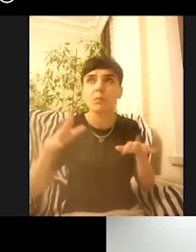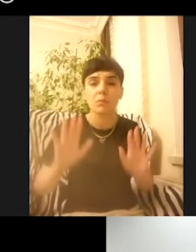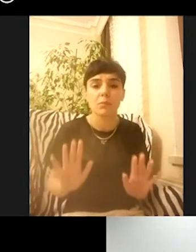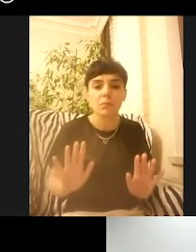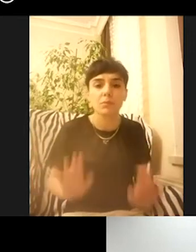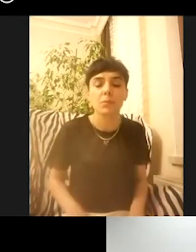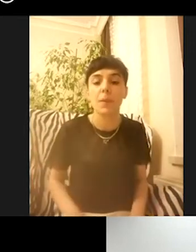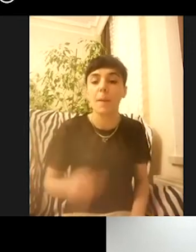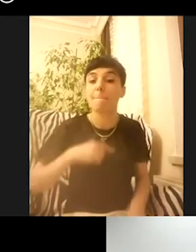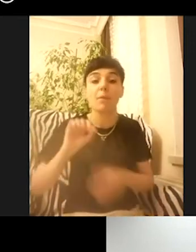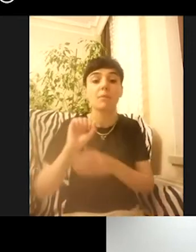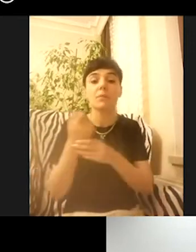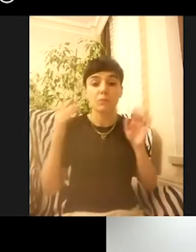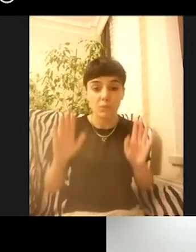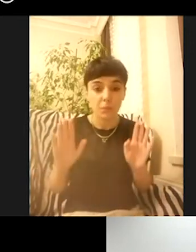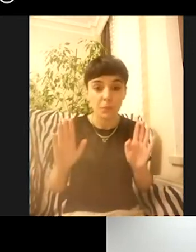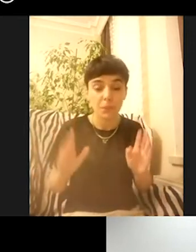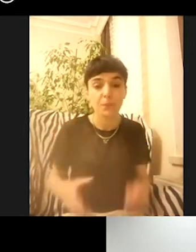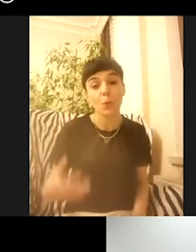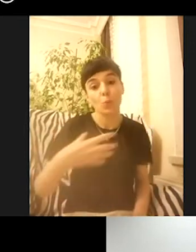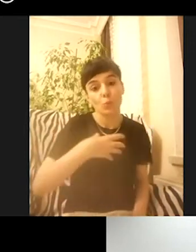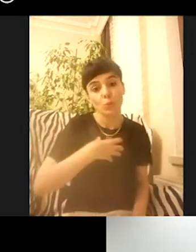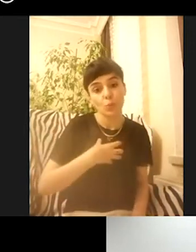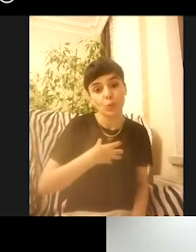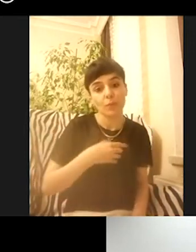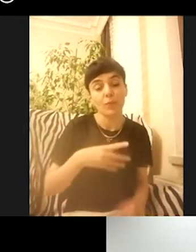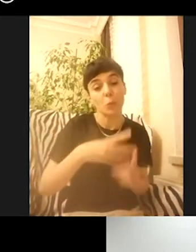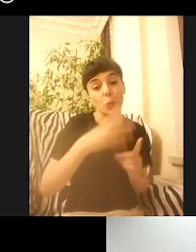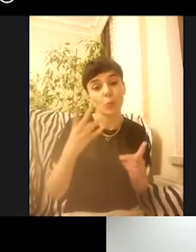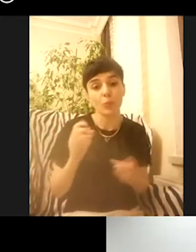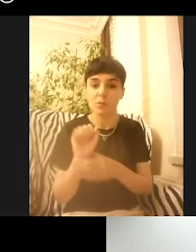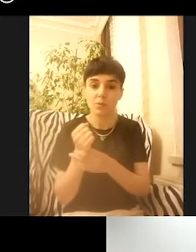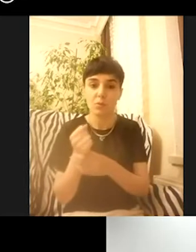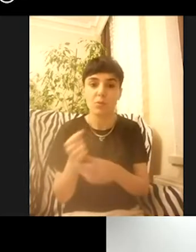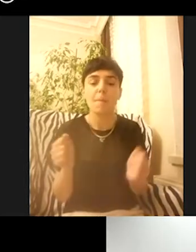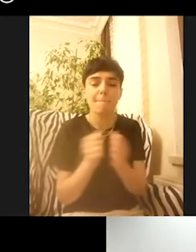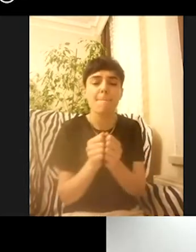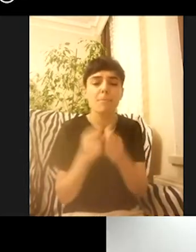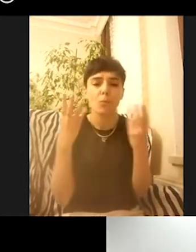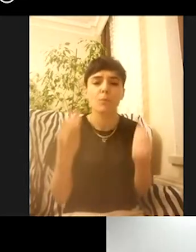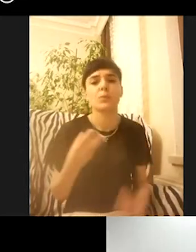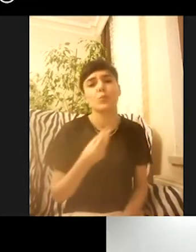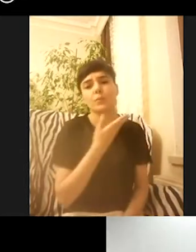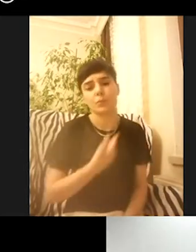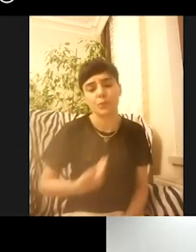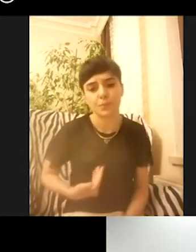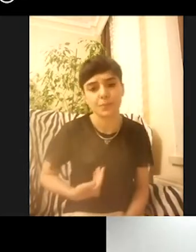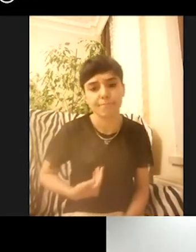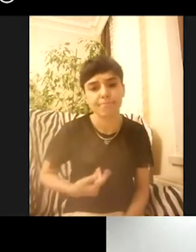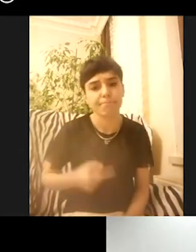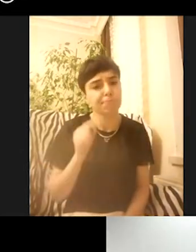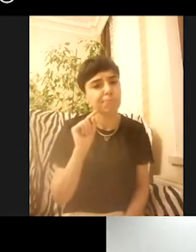I'm partially in academia, and I love the way how, and in activism the same, but there